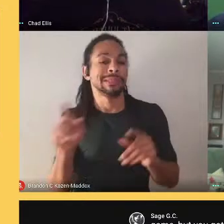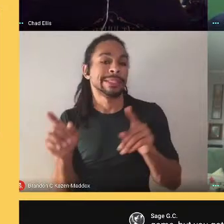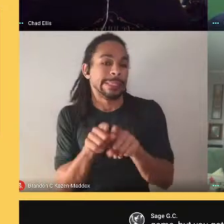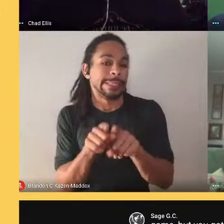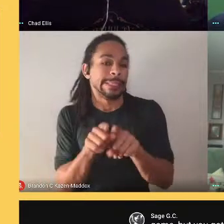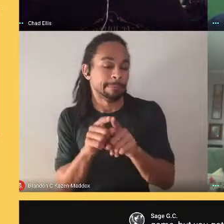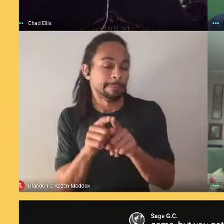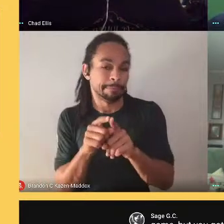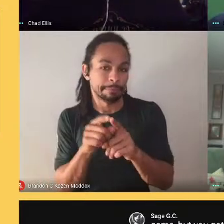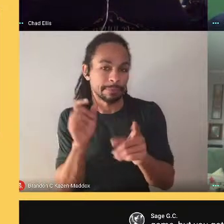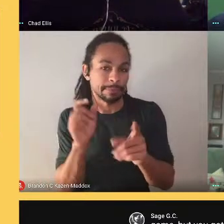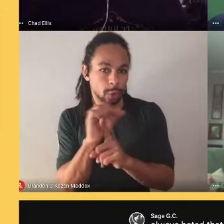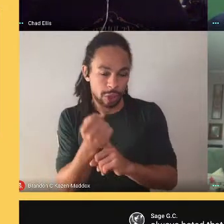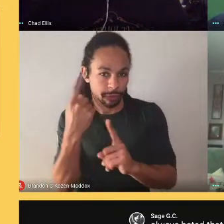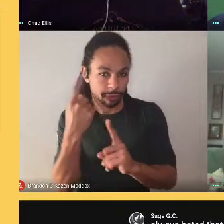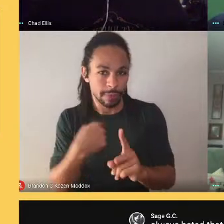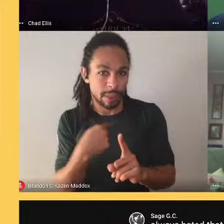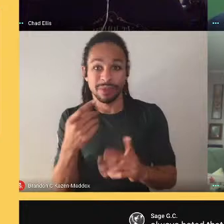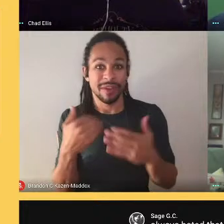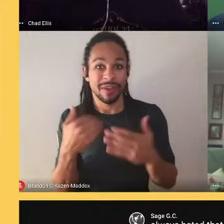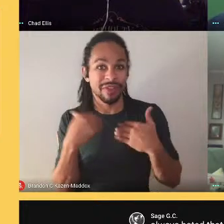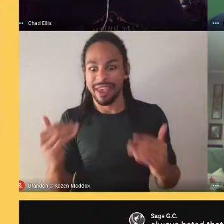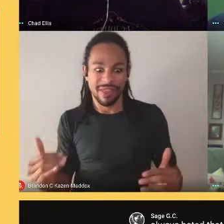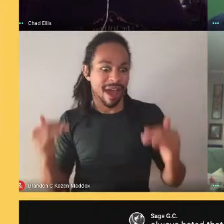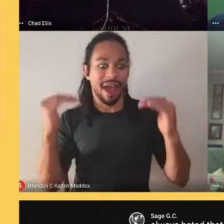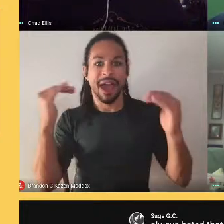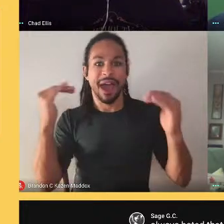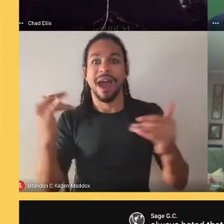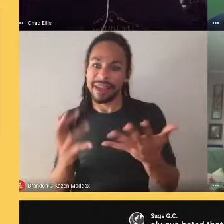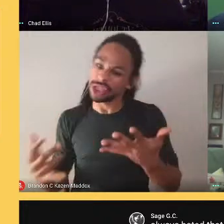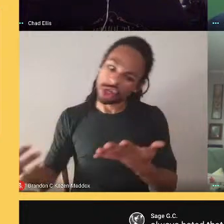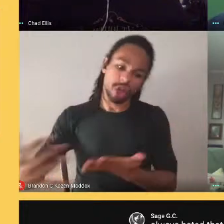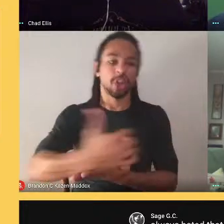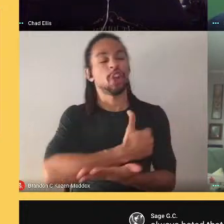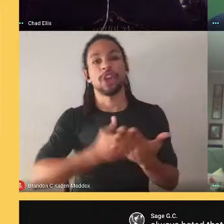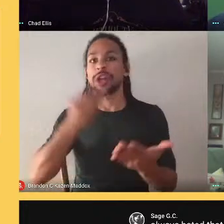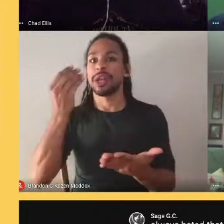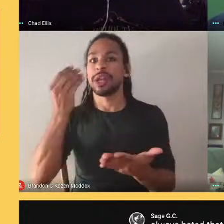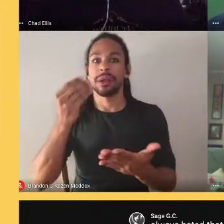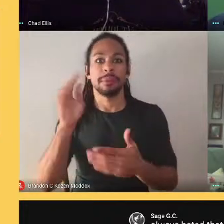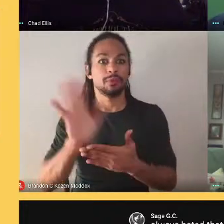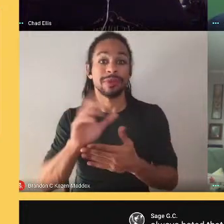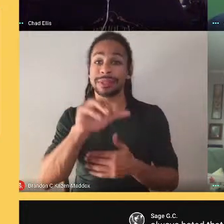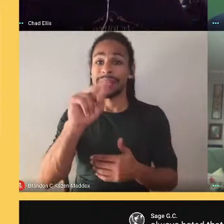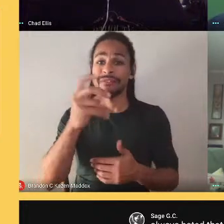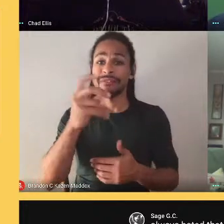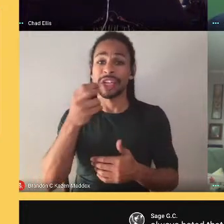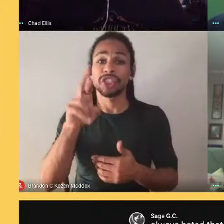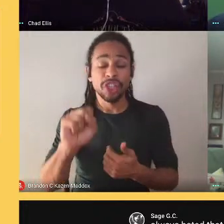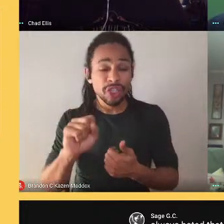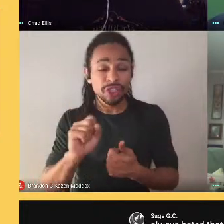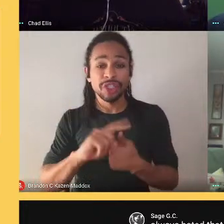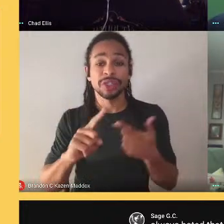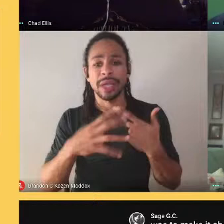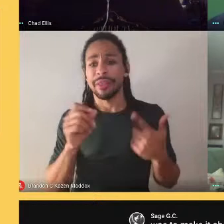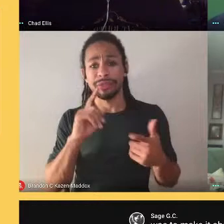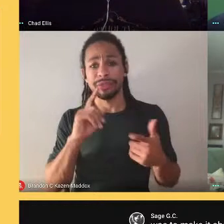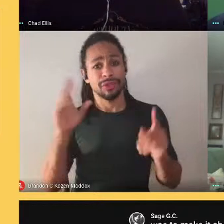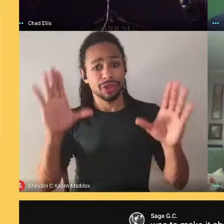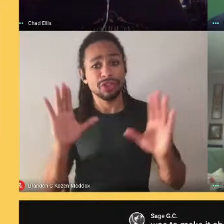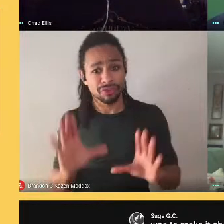highest grossing movies of all time with the Avengers, and they're great films. Like, I have a great time,